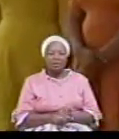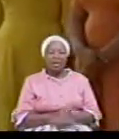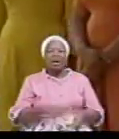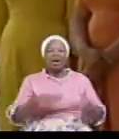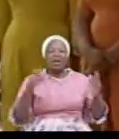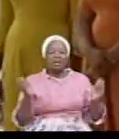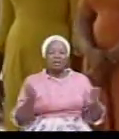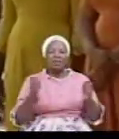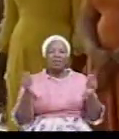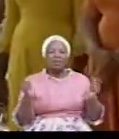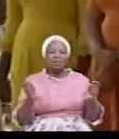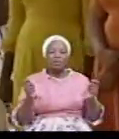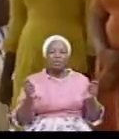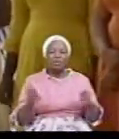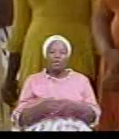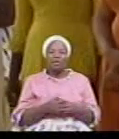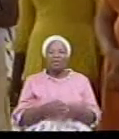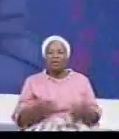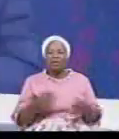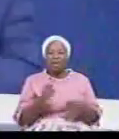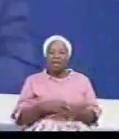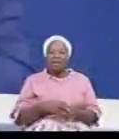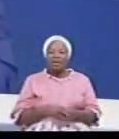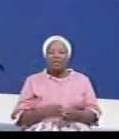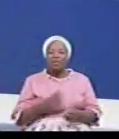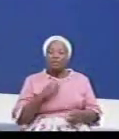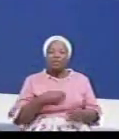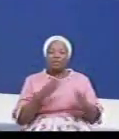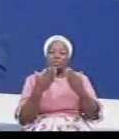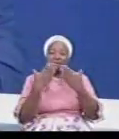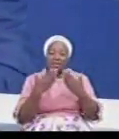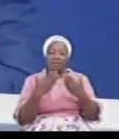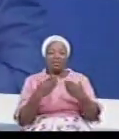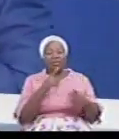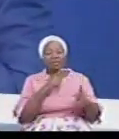Hallelujah. And so we are going to pray for the man of God.